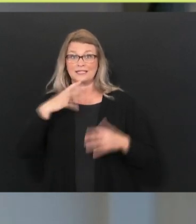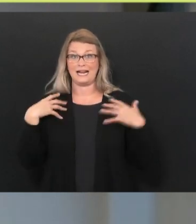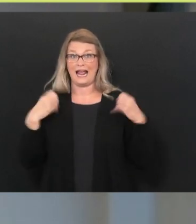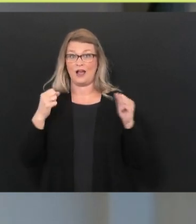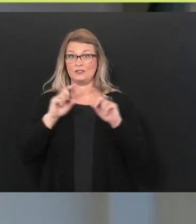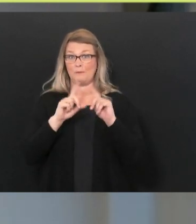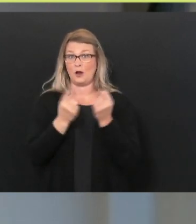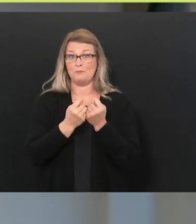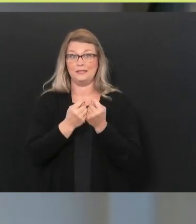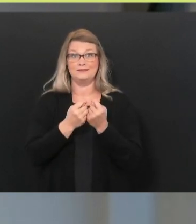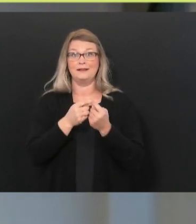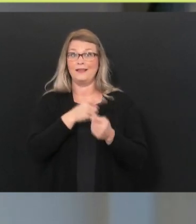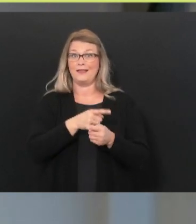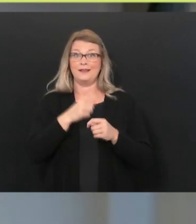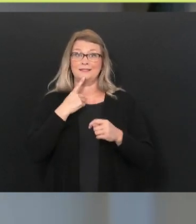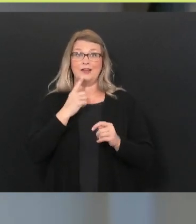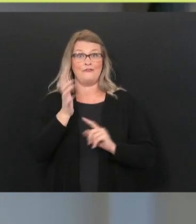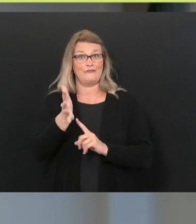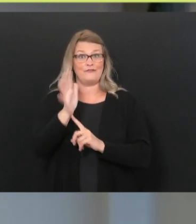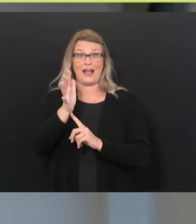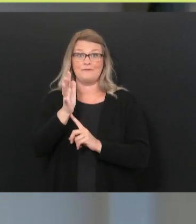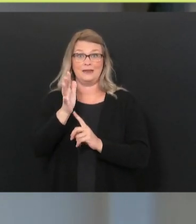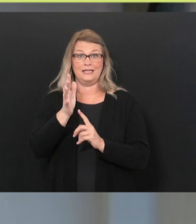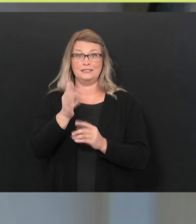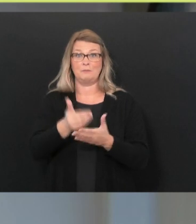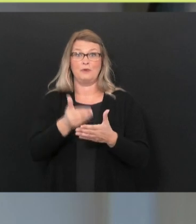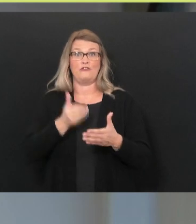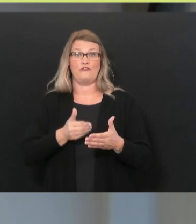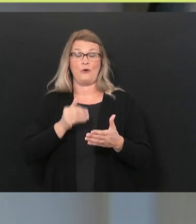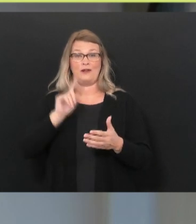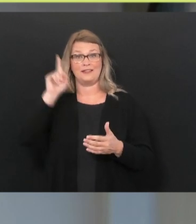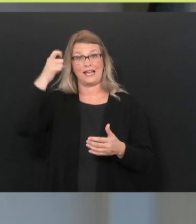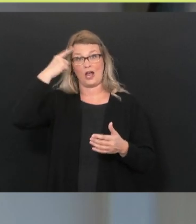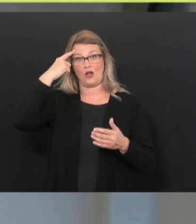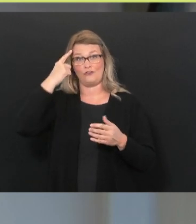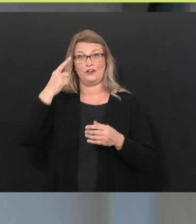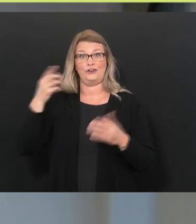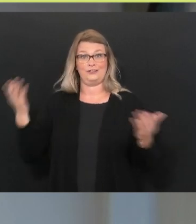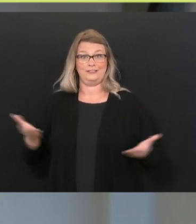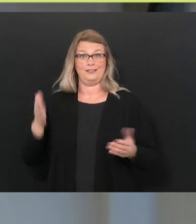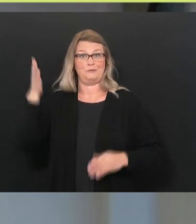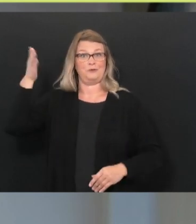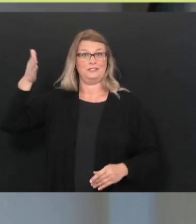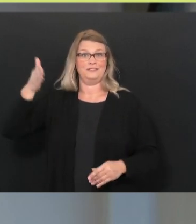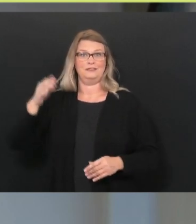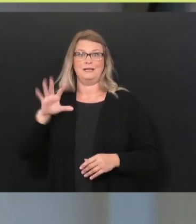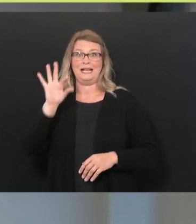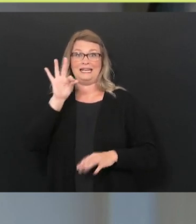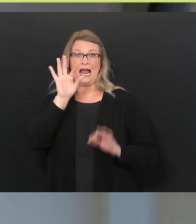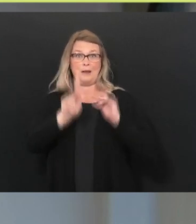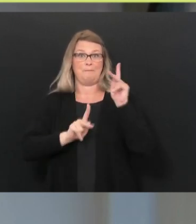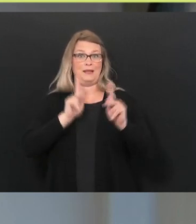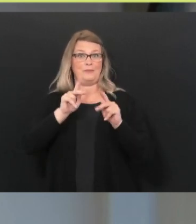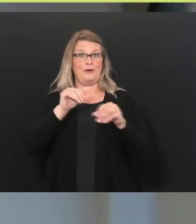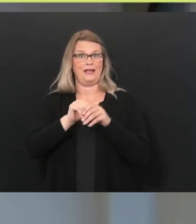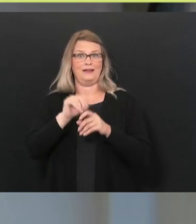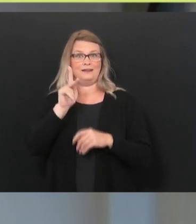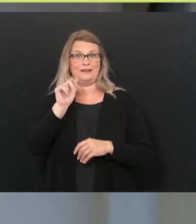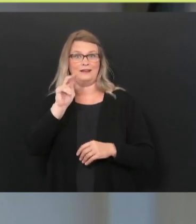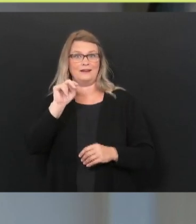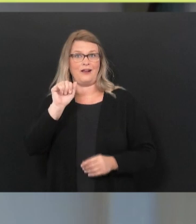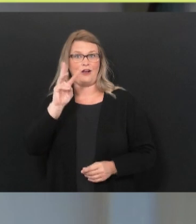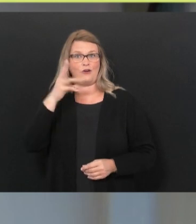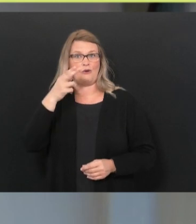press release yesterday, 5 minutes before the governor's press briefing, about 9 individuals in Kanawha County, and yet